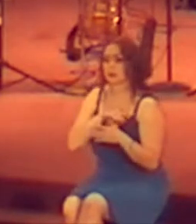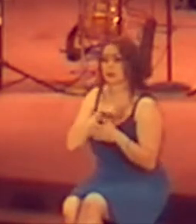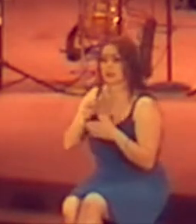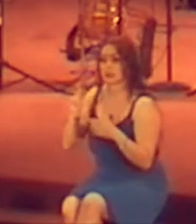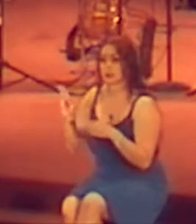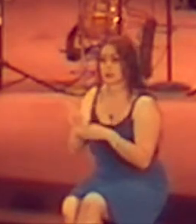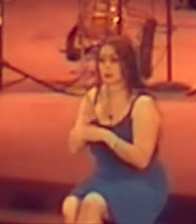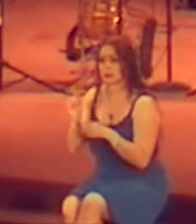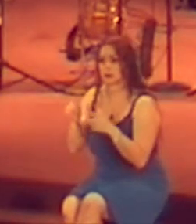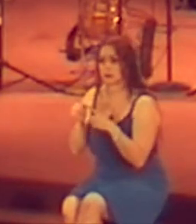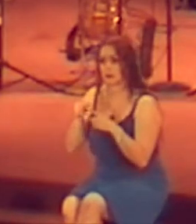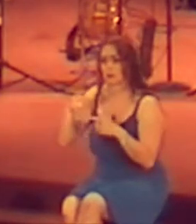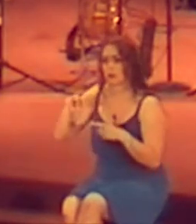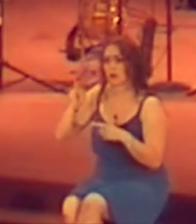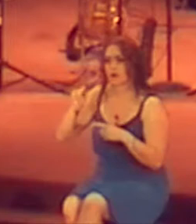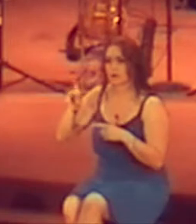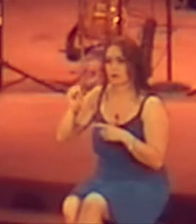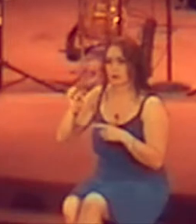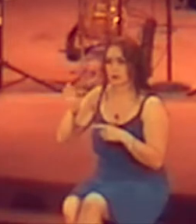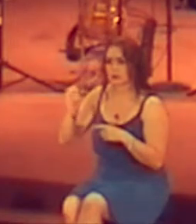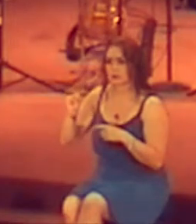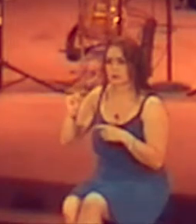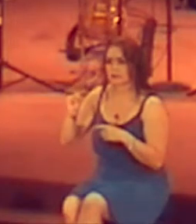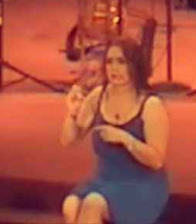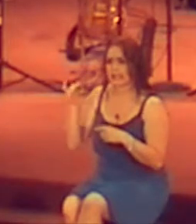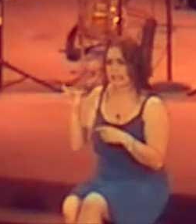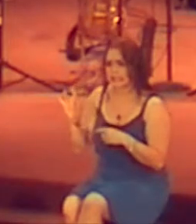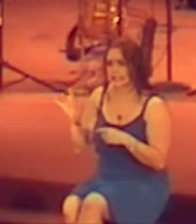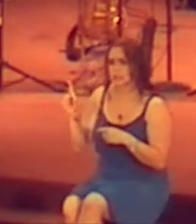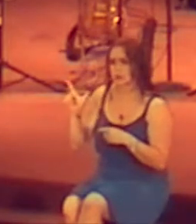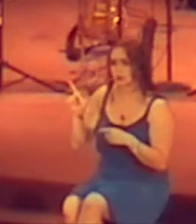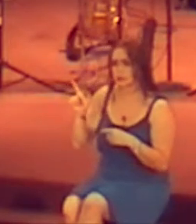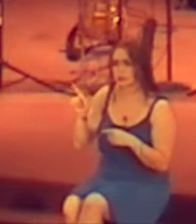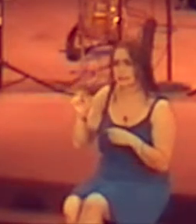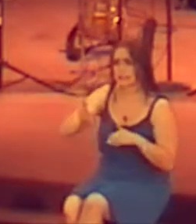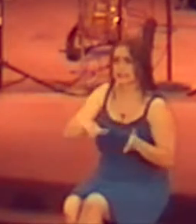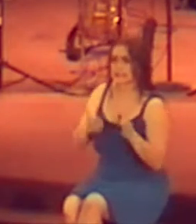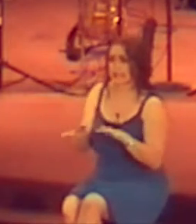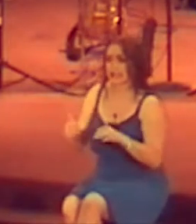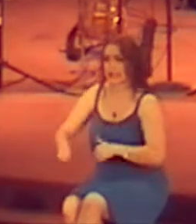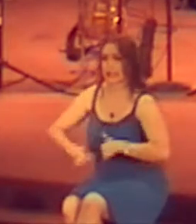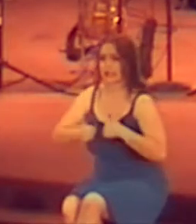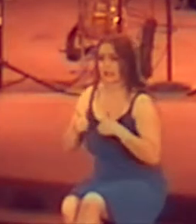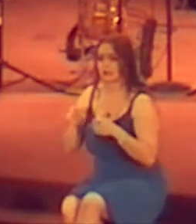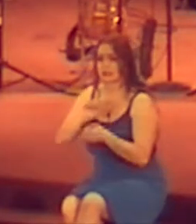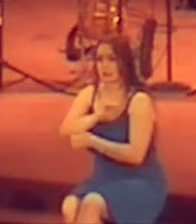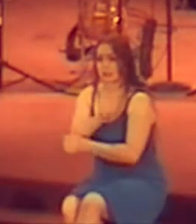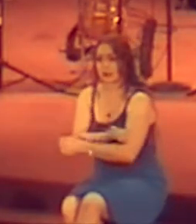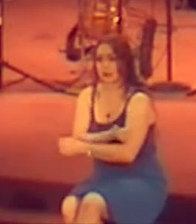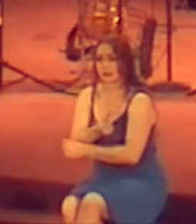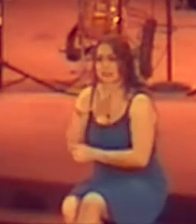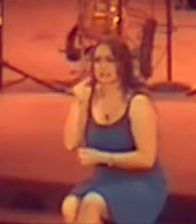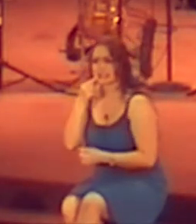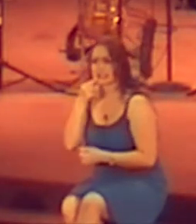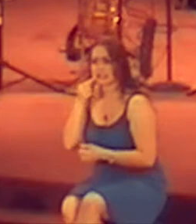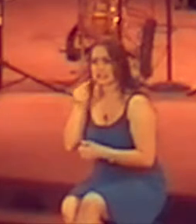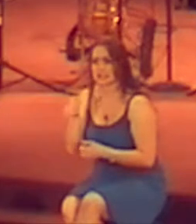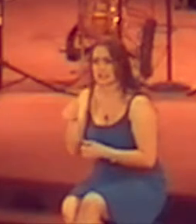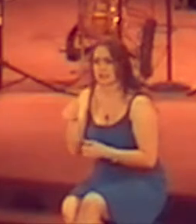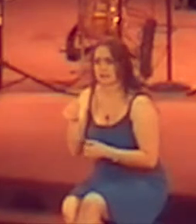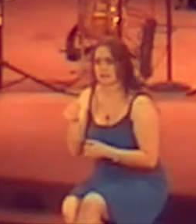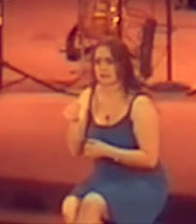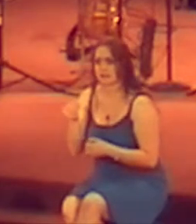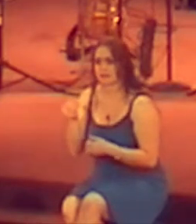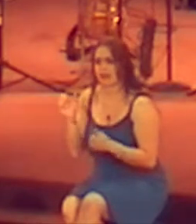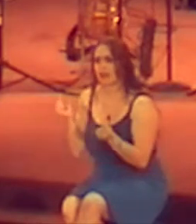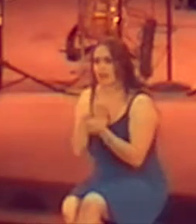Proverbs 18:21 says, death and life are the power of the tongue, and those who love it will eat its fruit. My